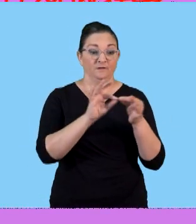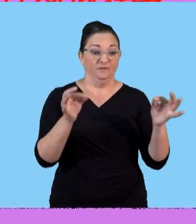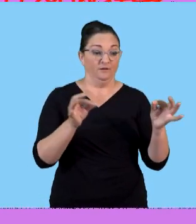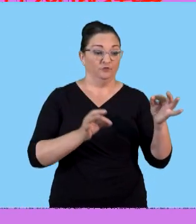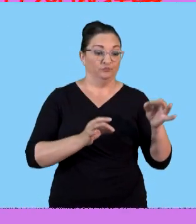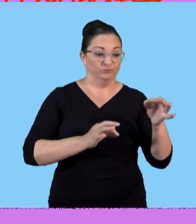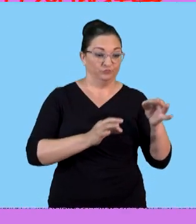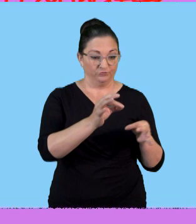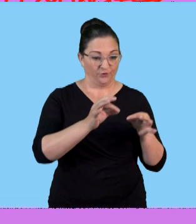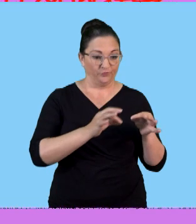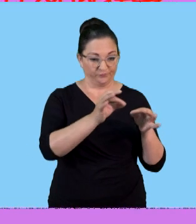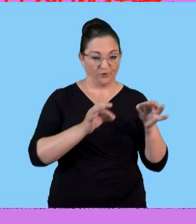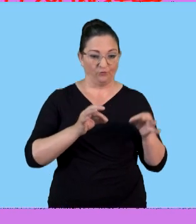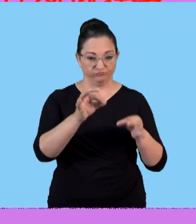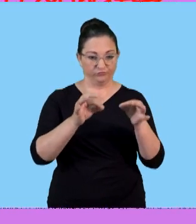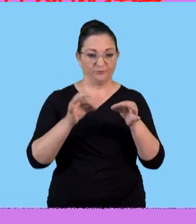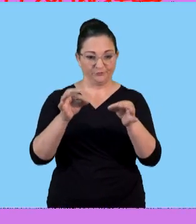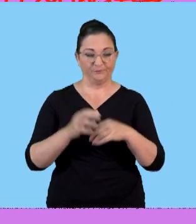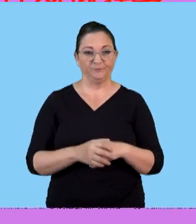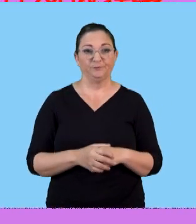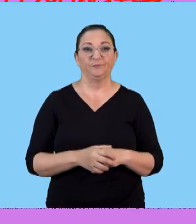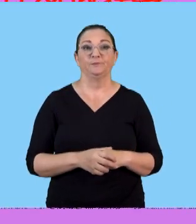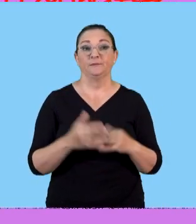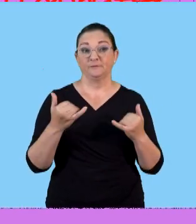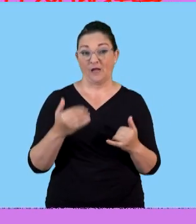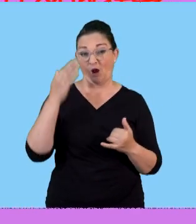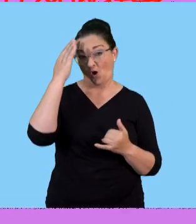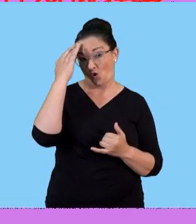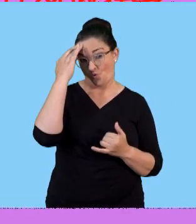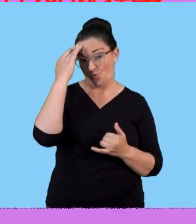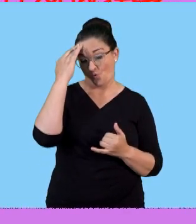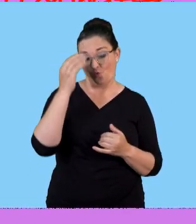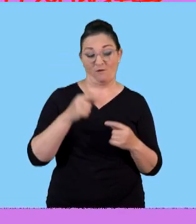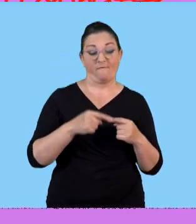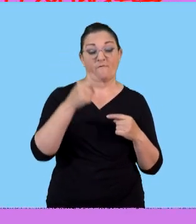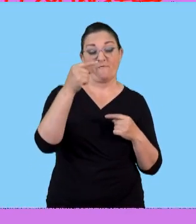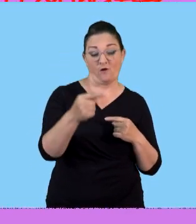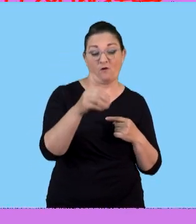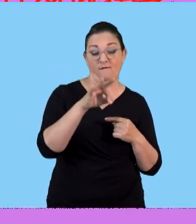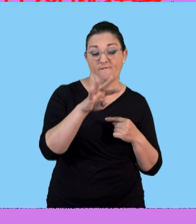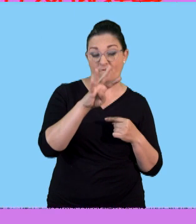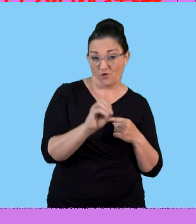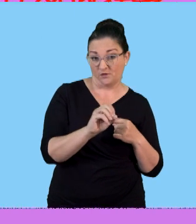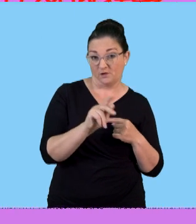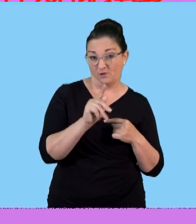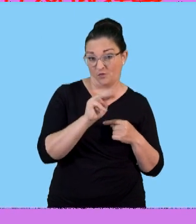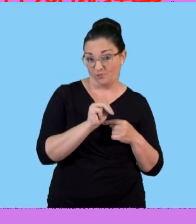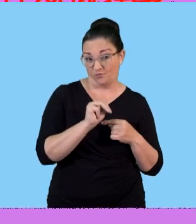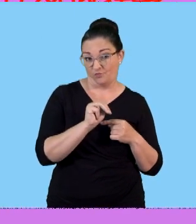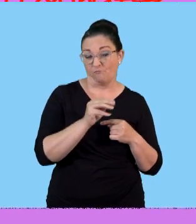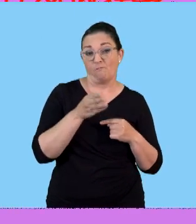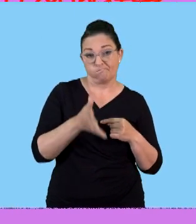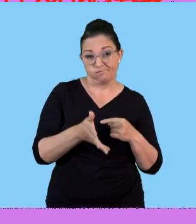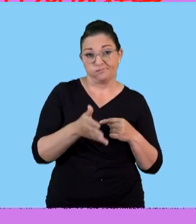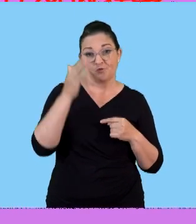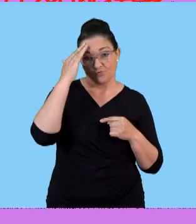going to substitute into my formula. I know the distance equals 340 kilometers. Right? We